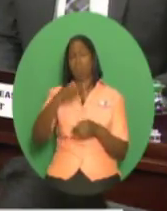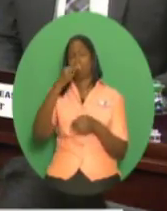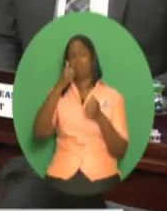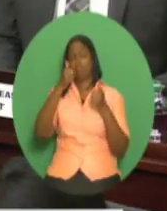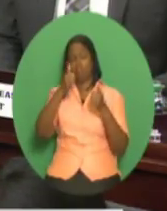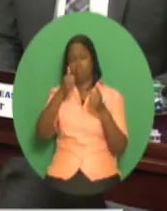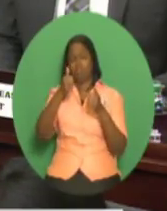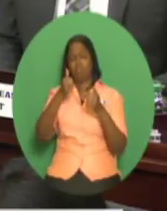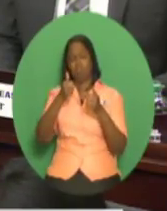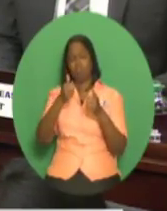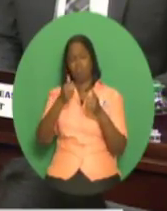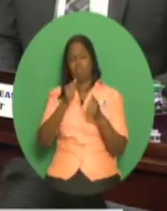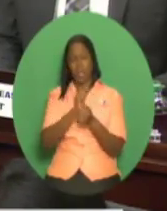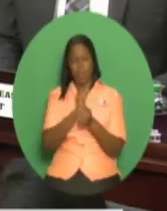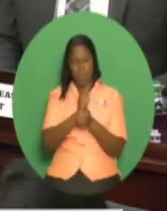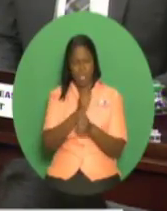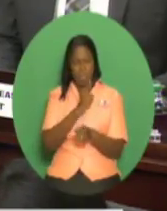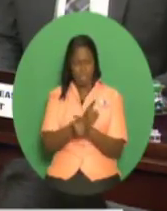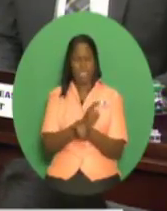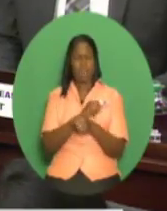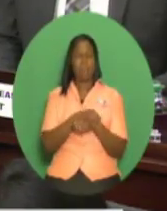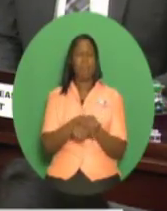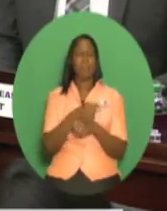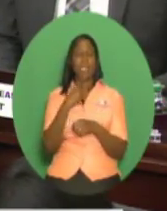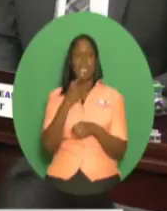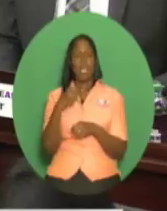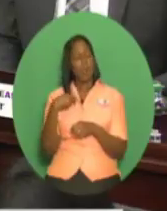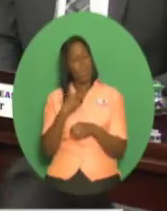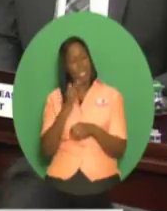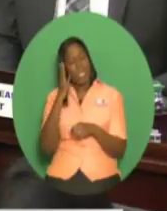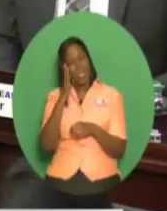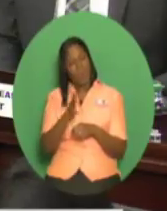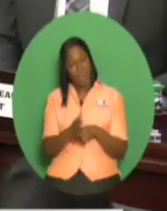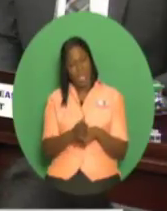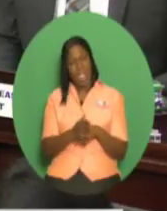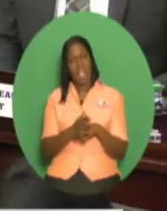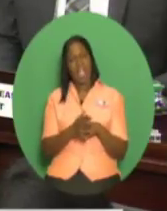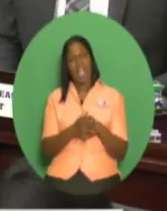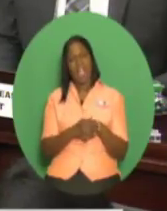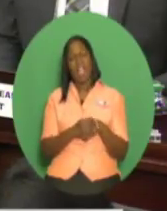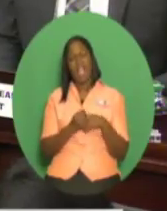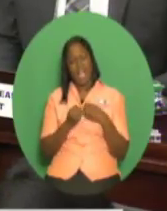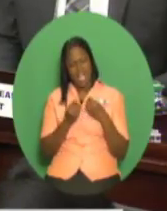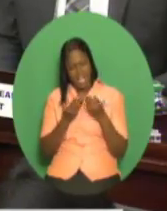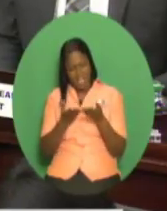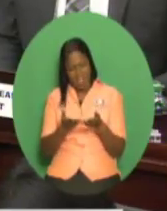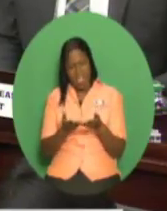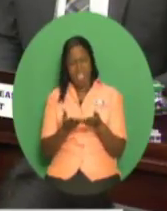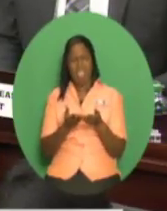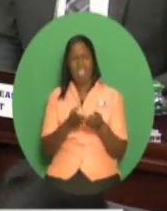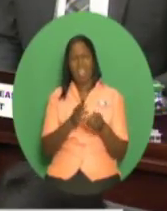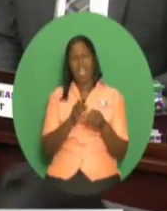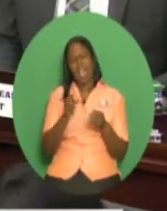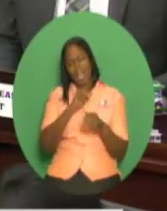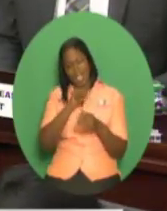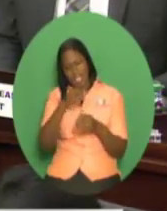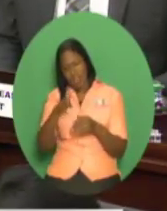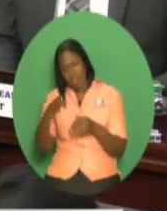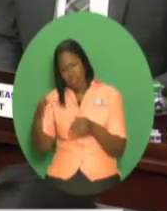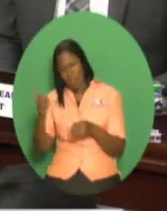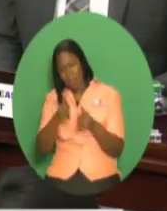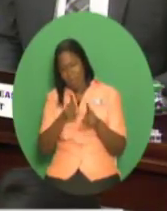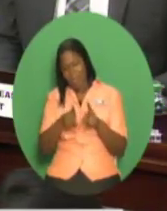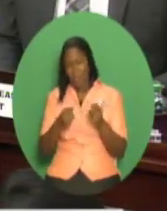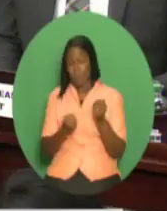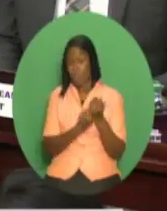We will be lending our hands to our stakeholders so that they